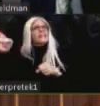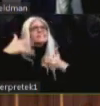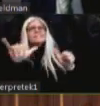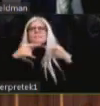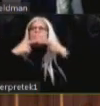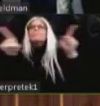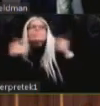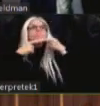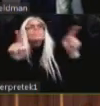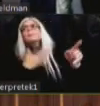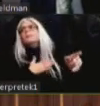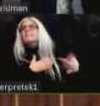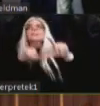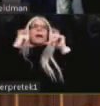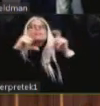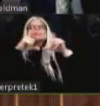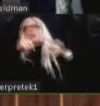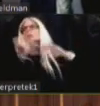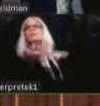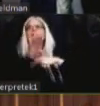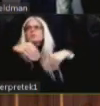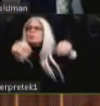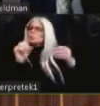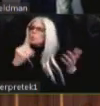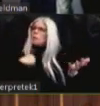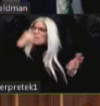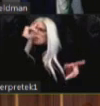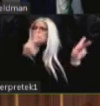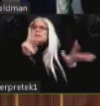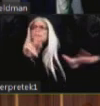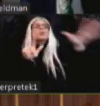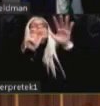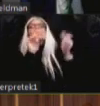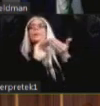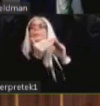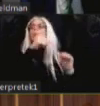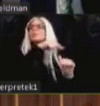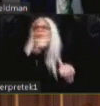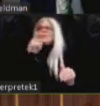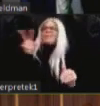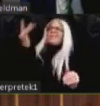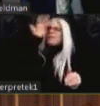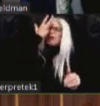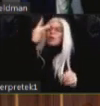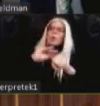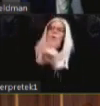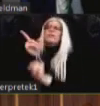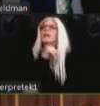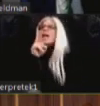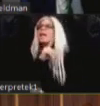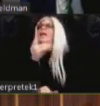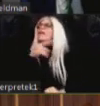I think we've all seen the people in our community who don't believe in COVID for whatever reason and insist that they have a medical condition.